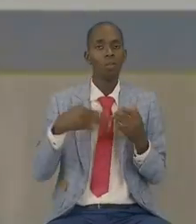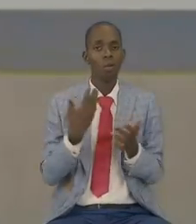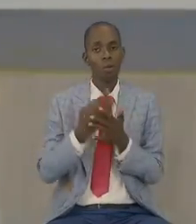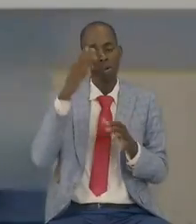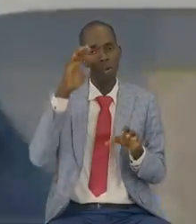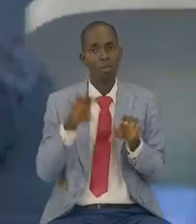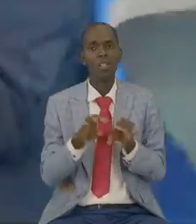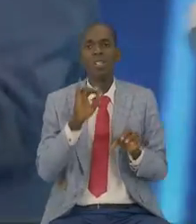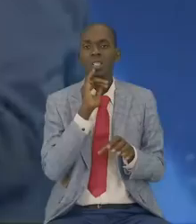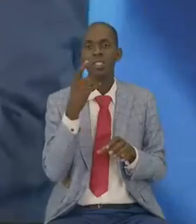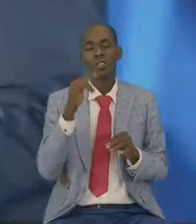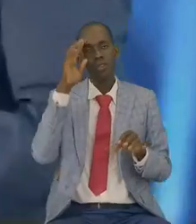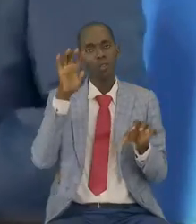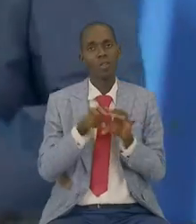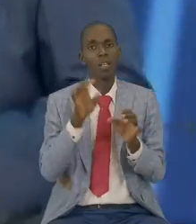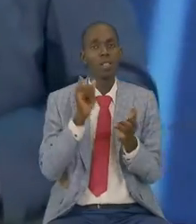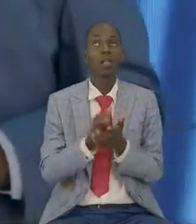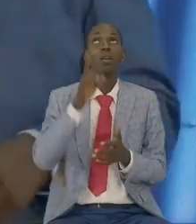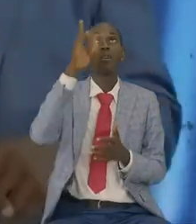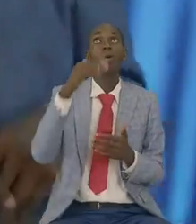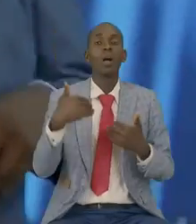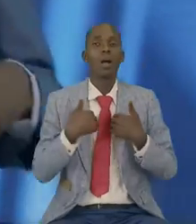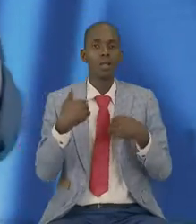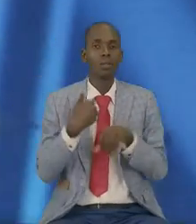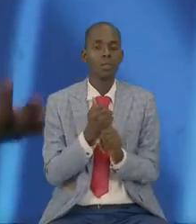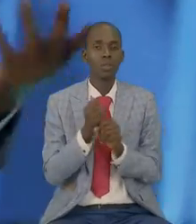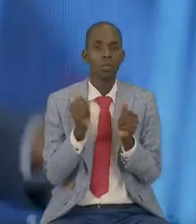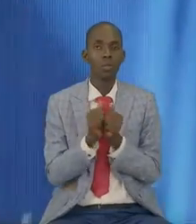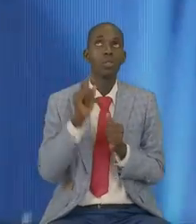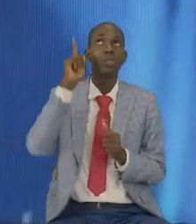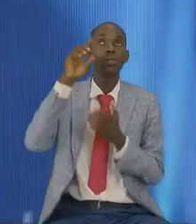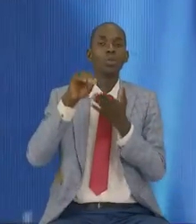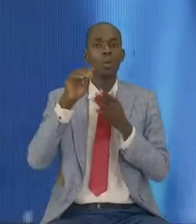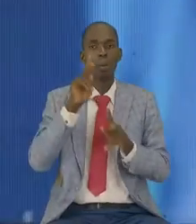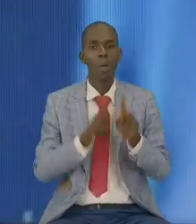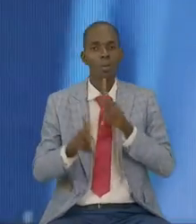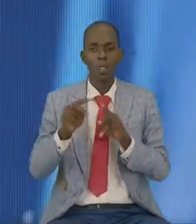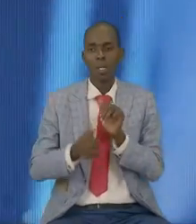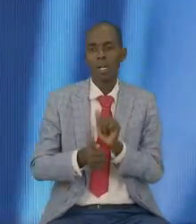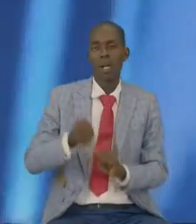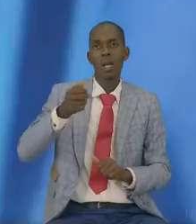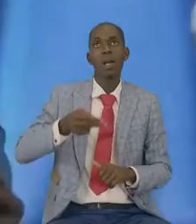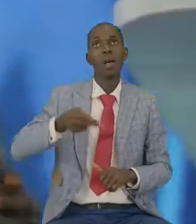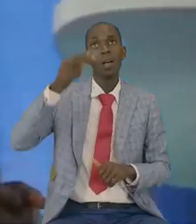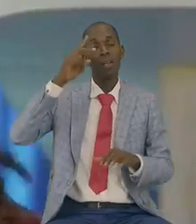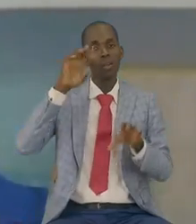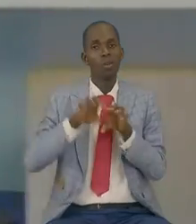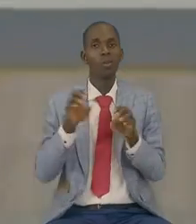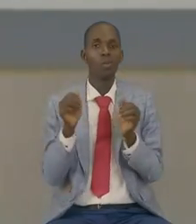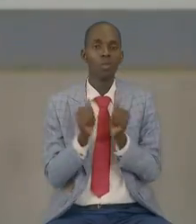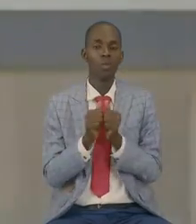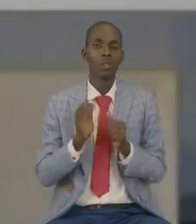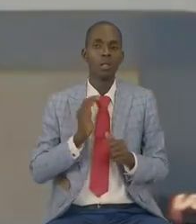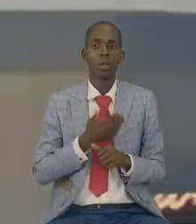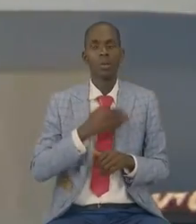that God has made with his own people. The highest covenant of our Father God.